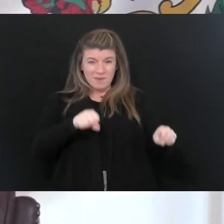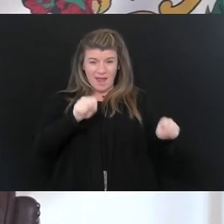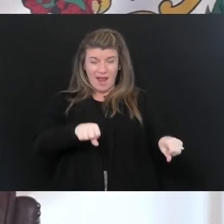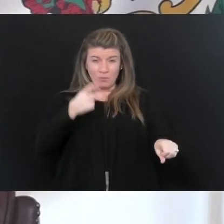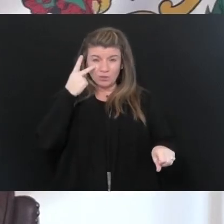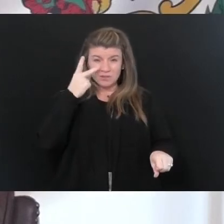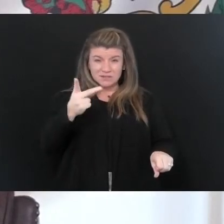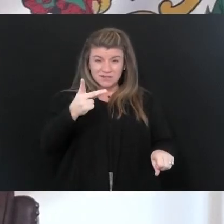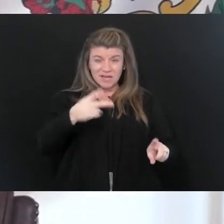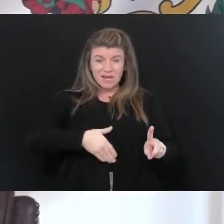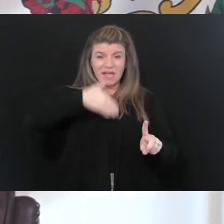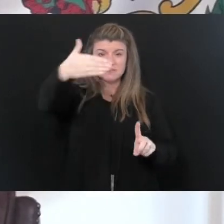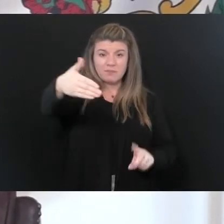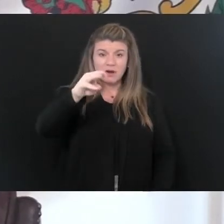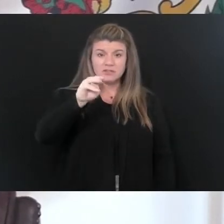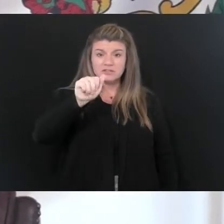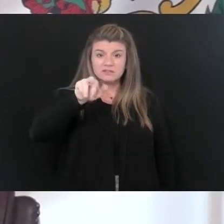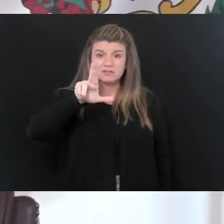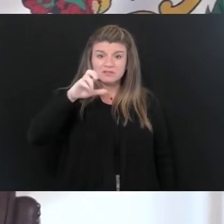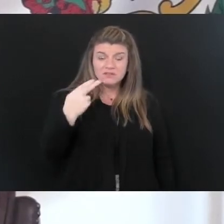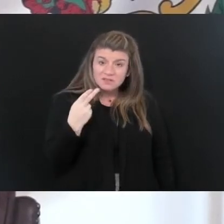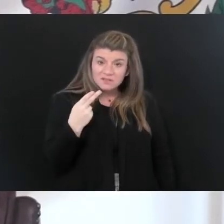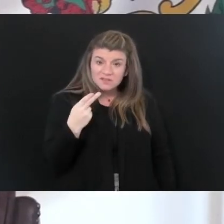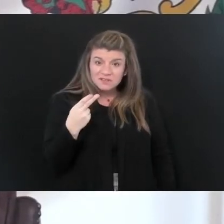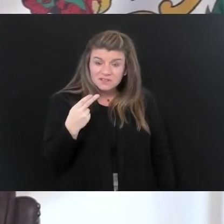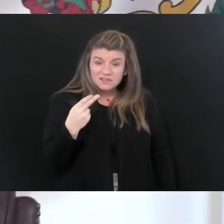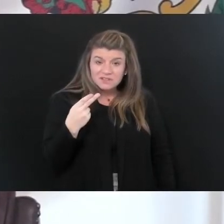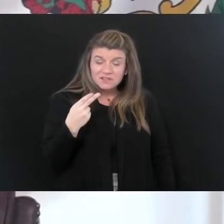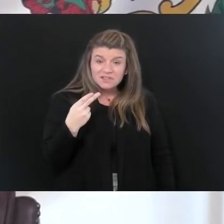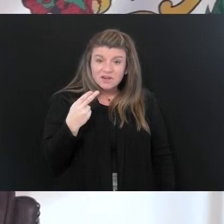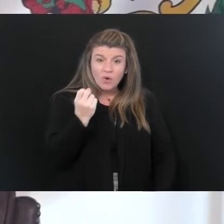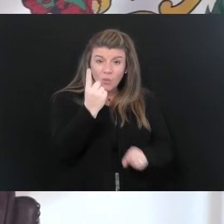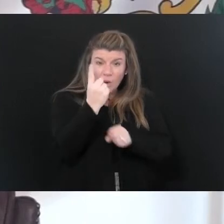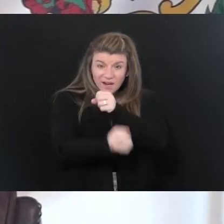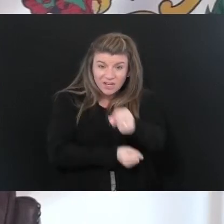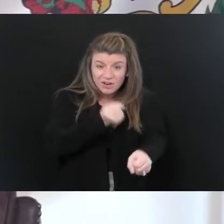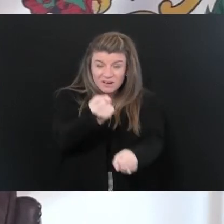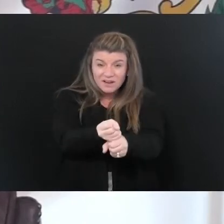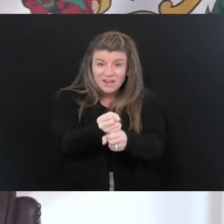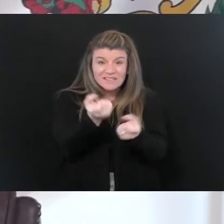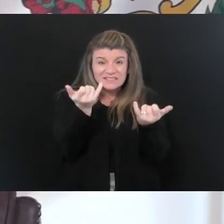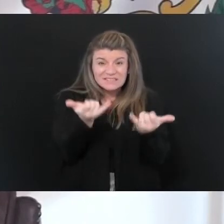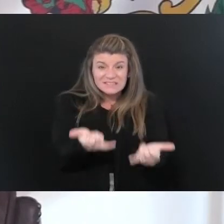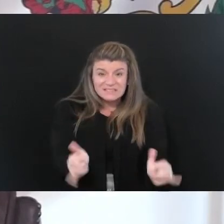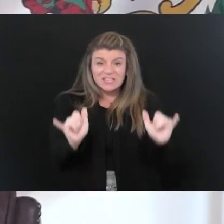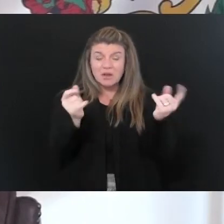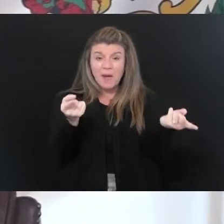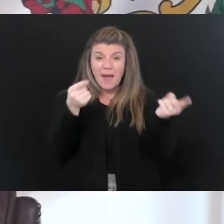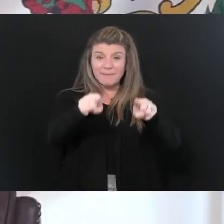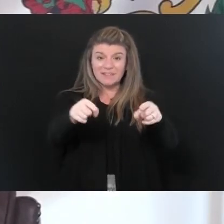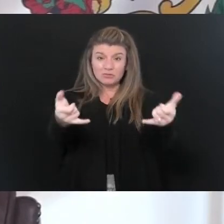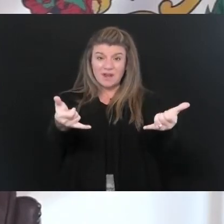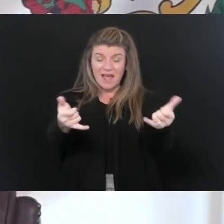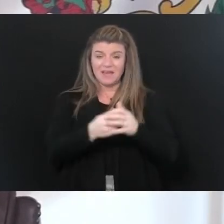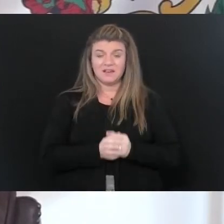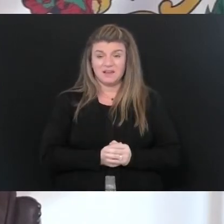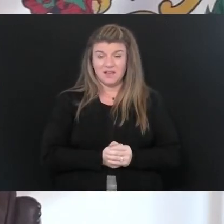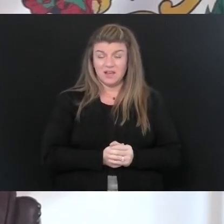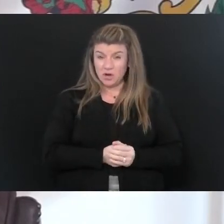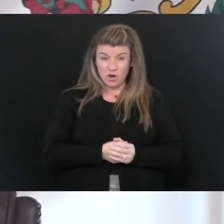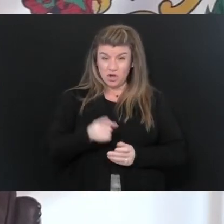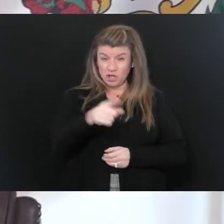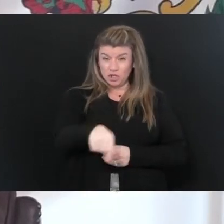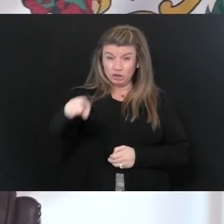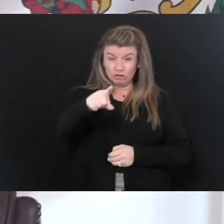see the next March and we would see what we're seeing today? Who would have ever